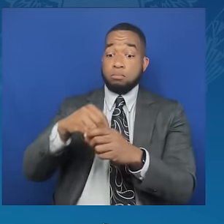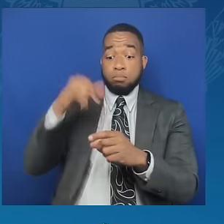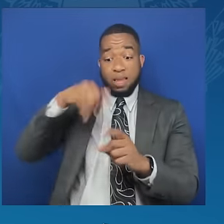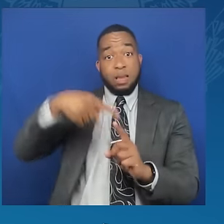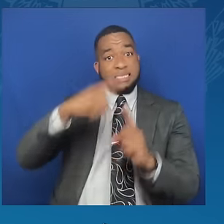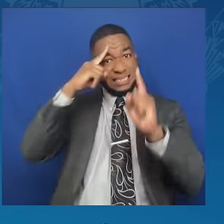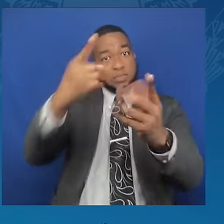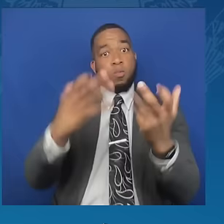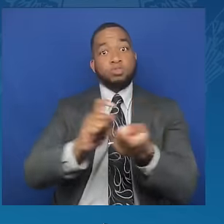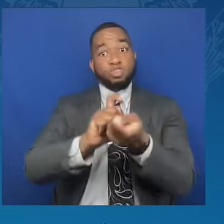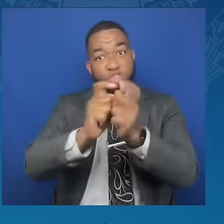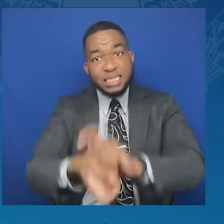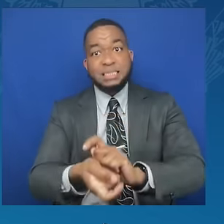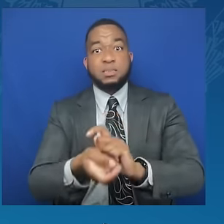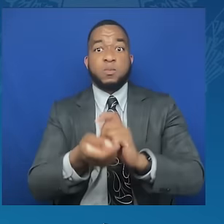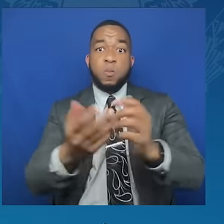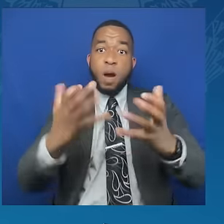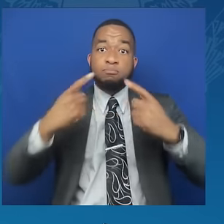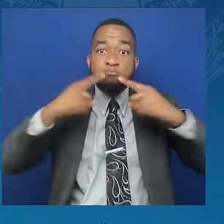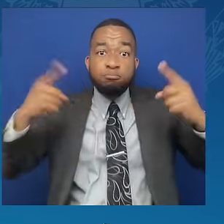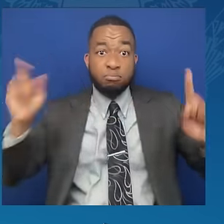I'm saying as I go to my seat,